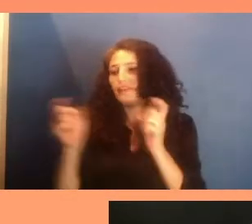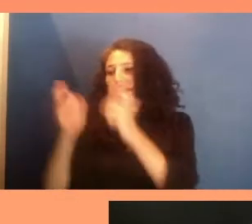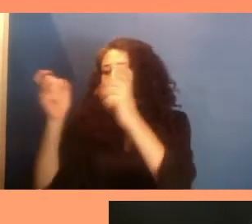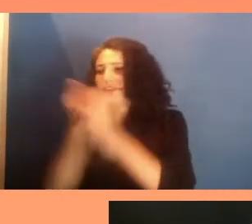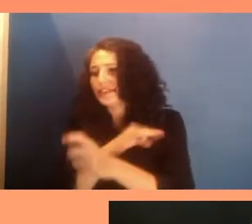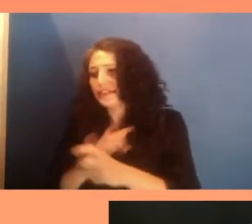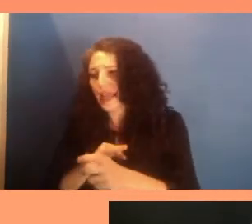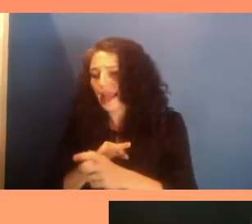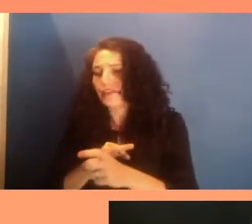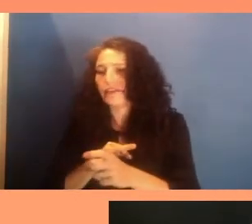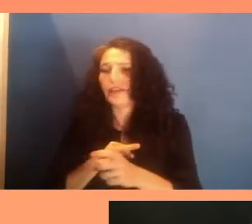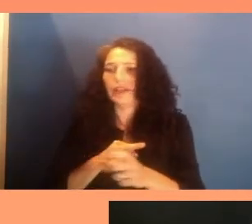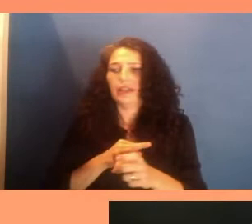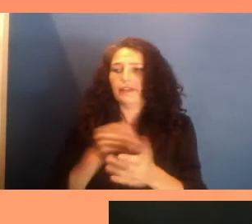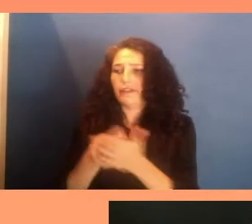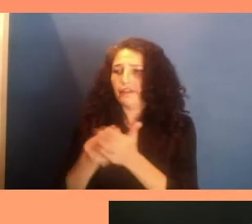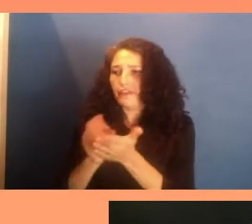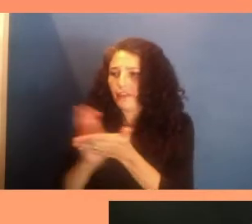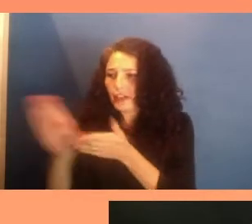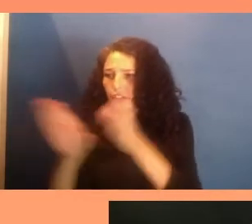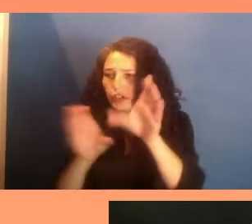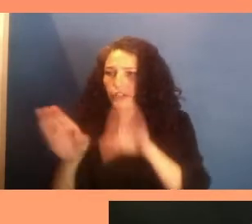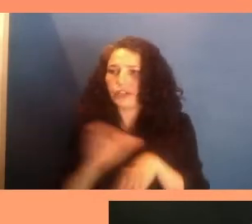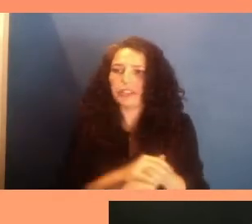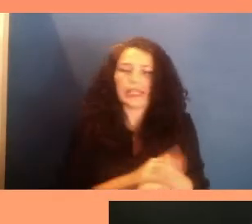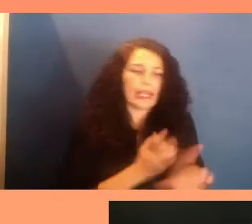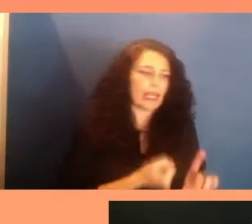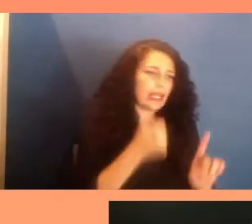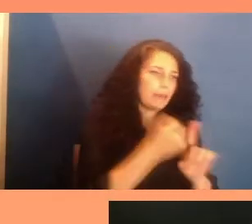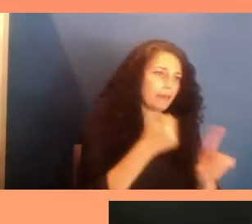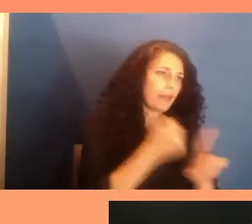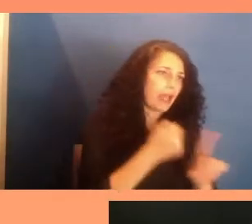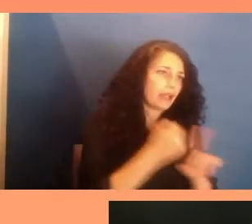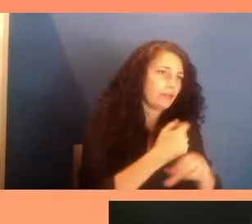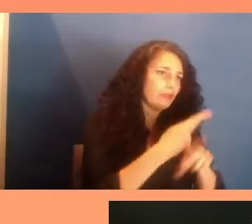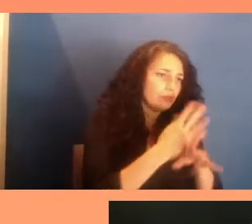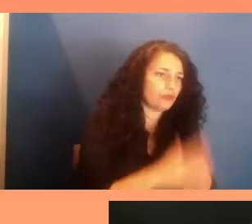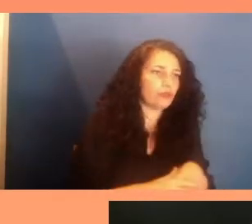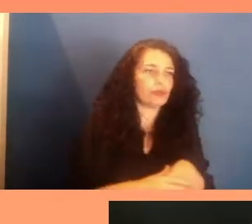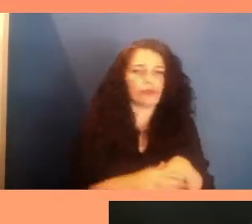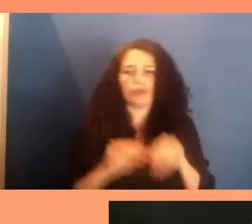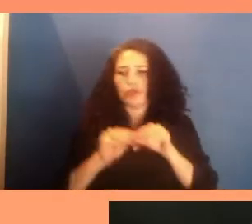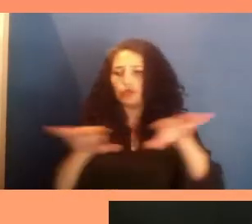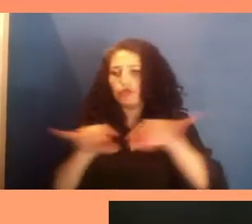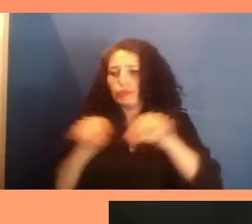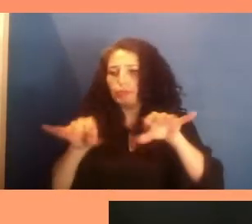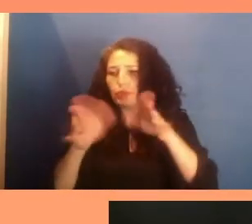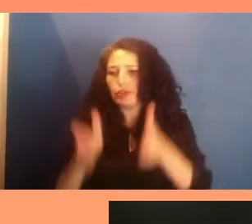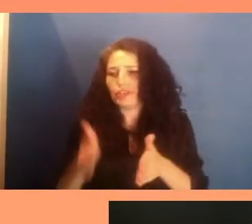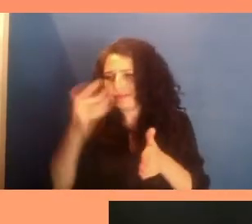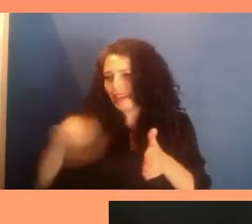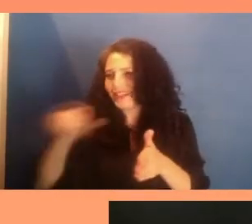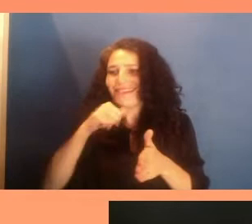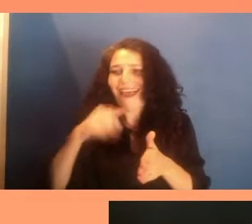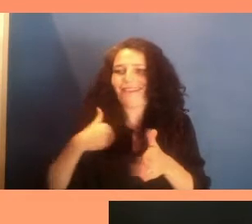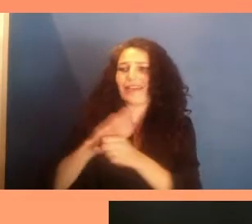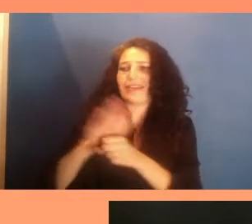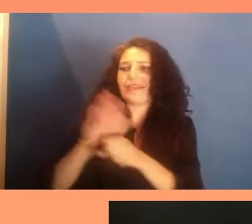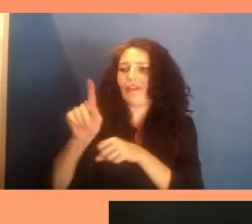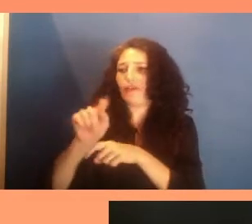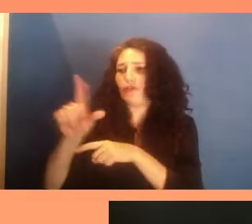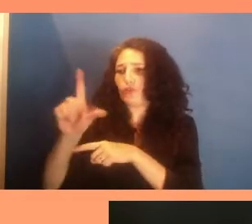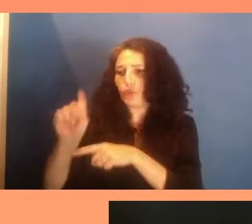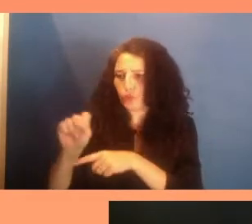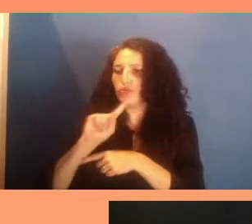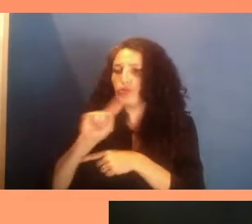impact producers, distributors, just didn't have the tools to engage in these issues in a